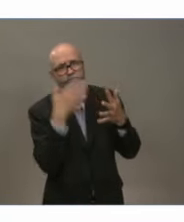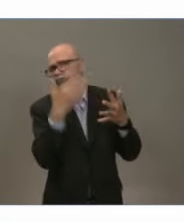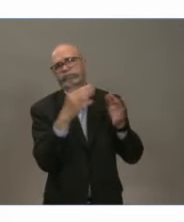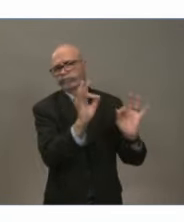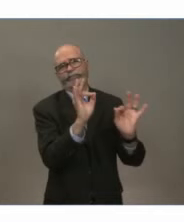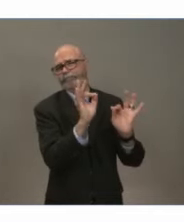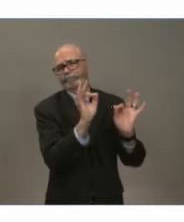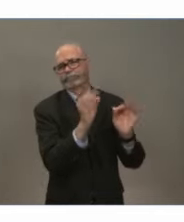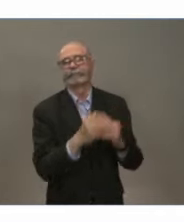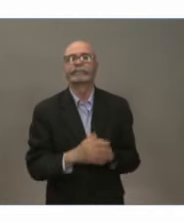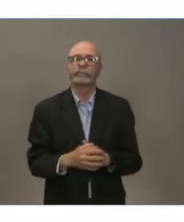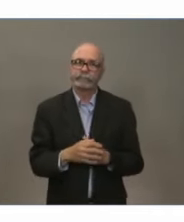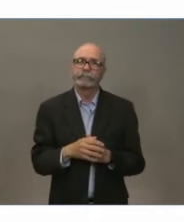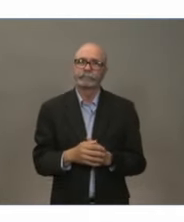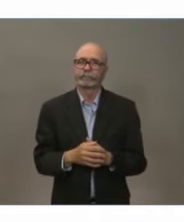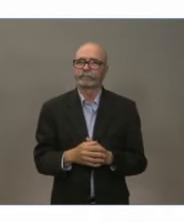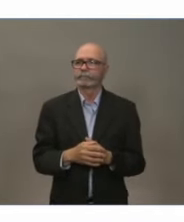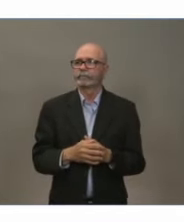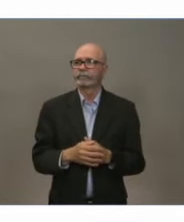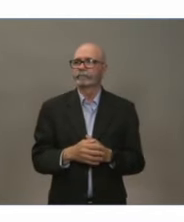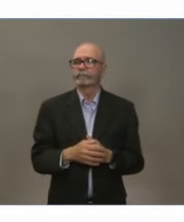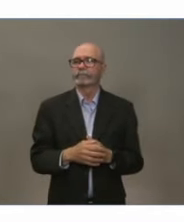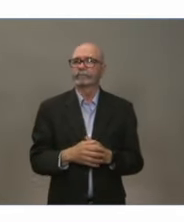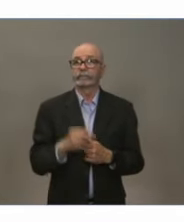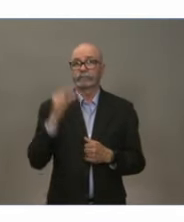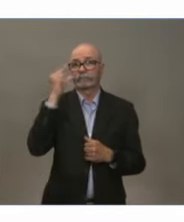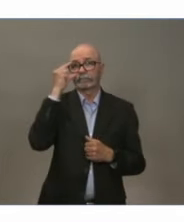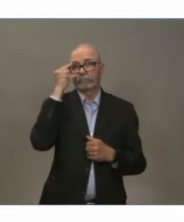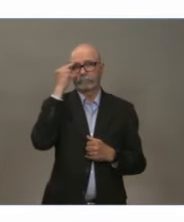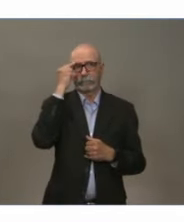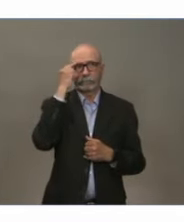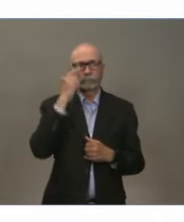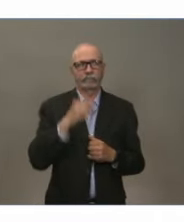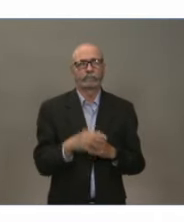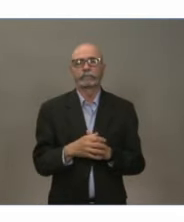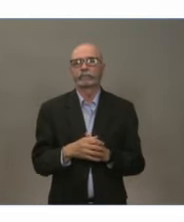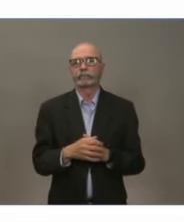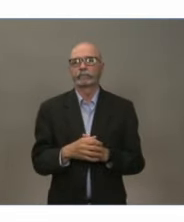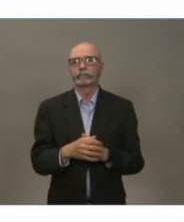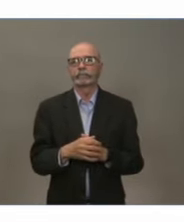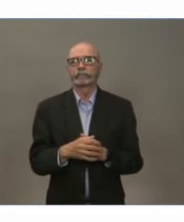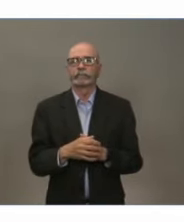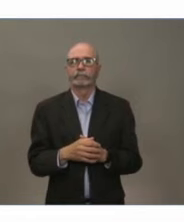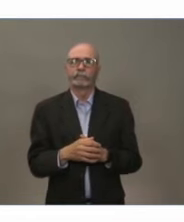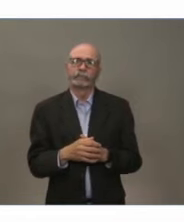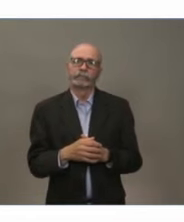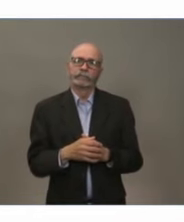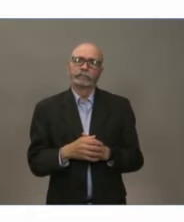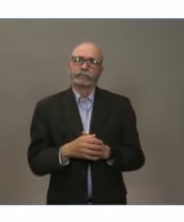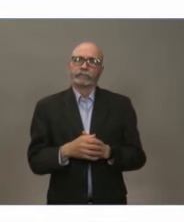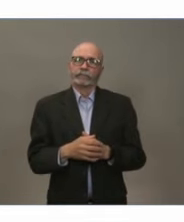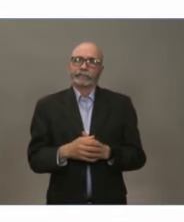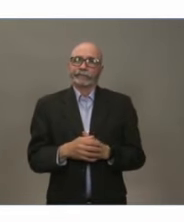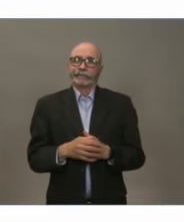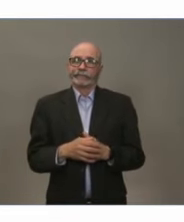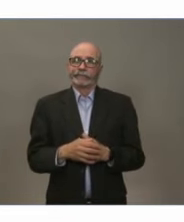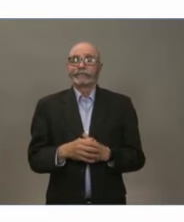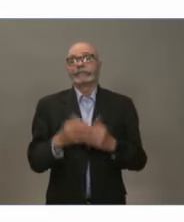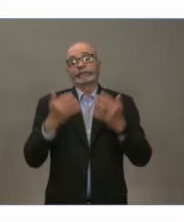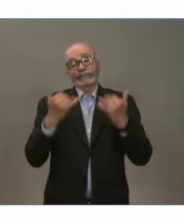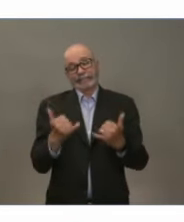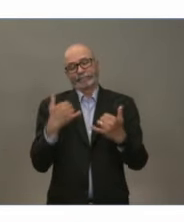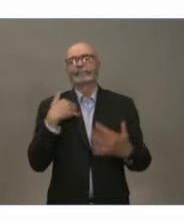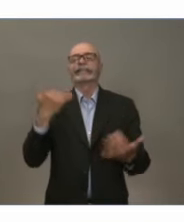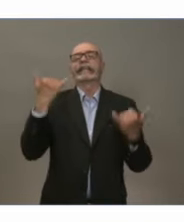I'll speak to more on this as we get into the modeling piece. The last thing I'm going to say now is that we are well aware of the